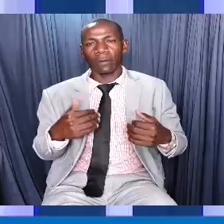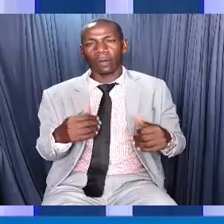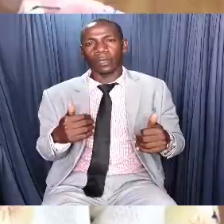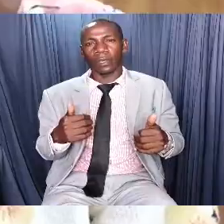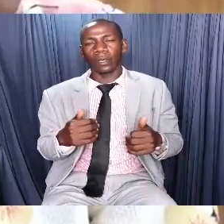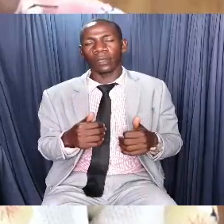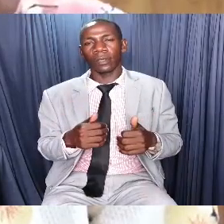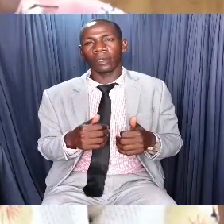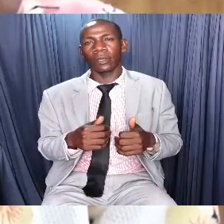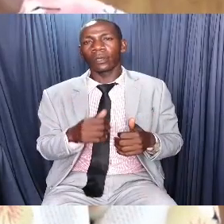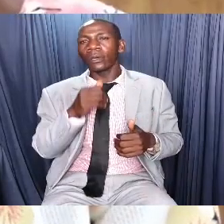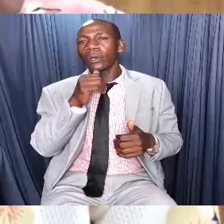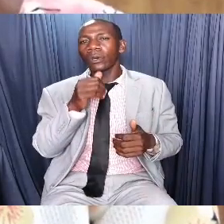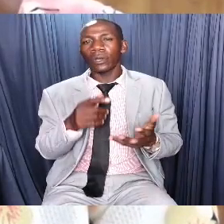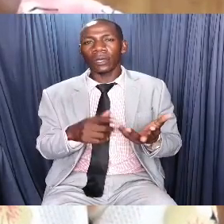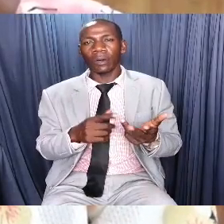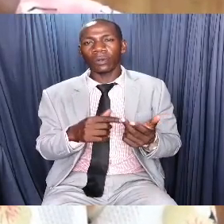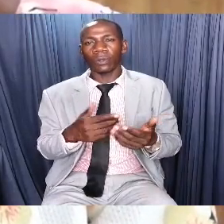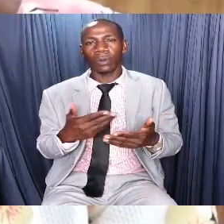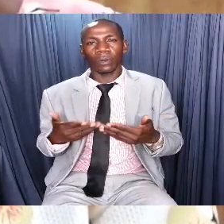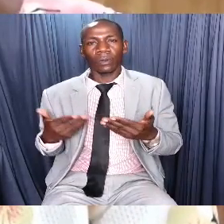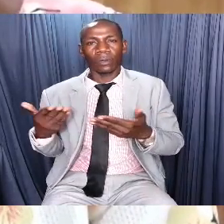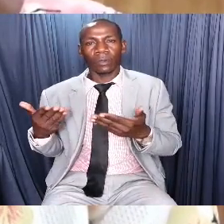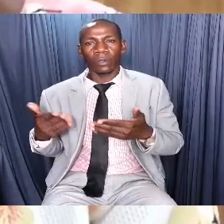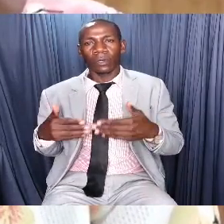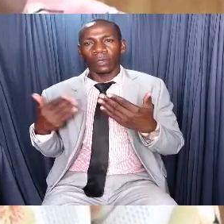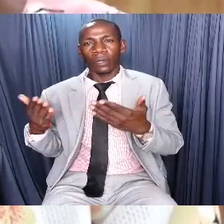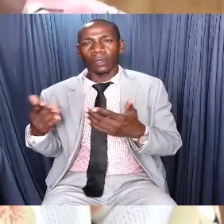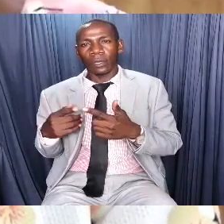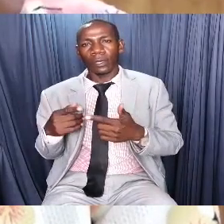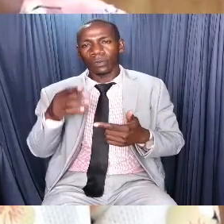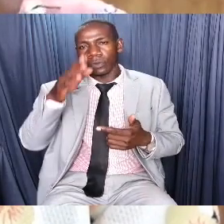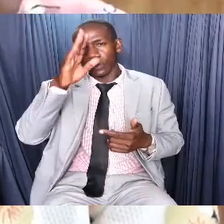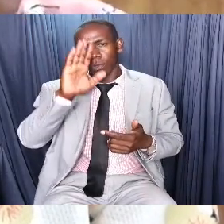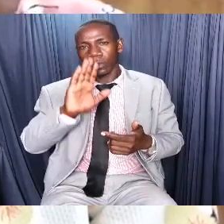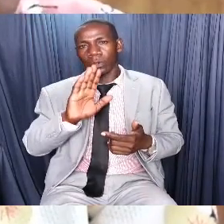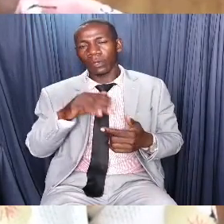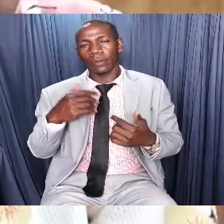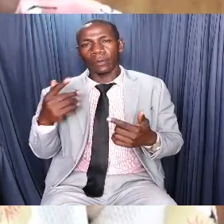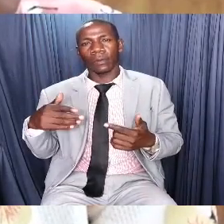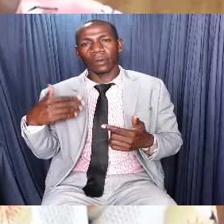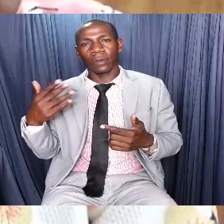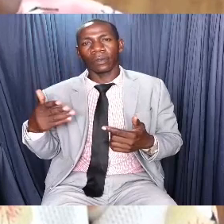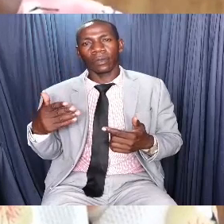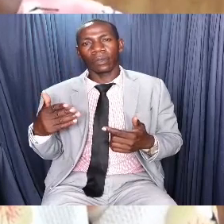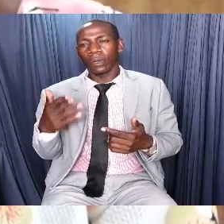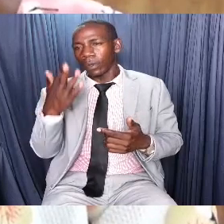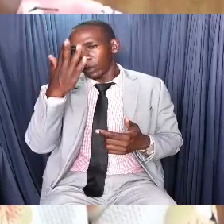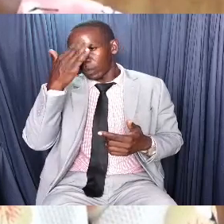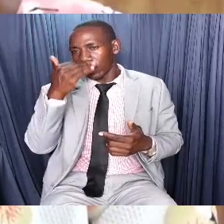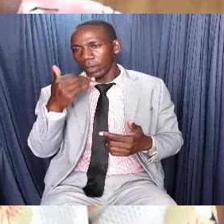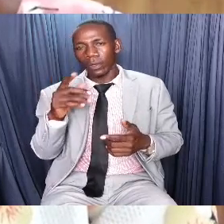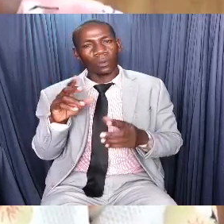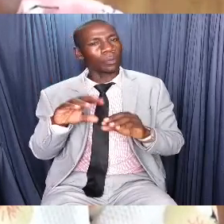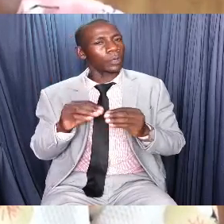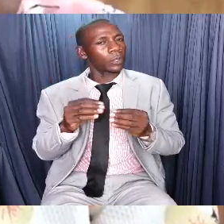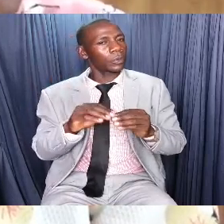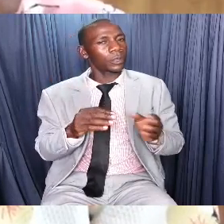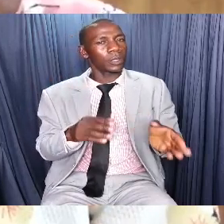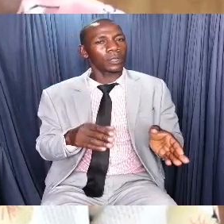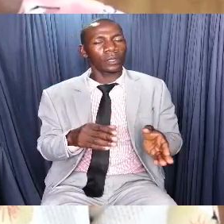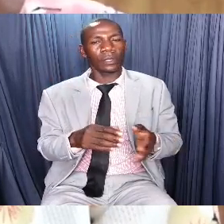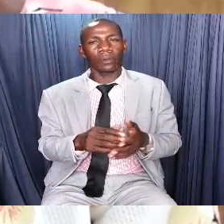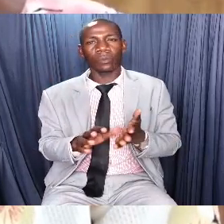are not moving well. Usihesabu zaka zako. Don't count your tithe. Na shukrani zako ulizotoa. And your thanks you give normally. Mbona hapa naharibikiwa? Why am I distracted